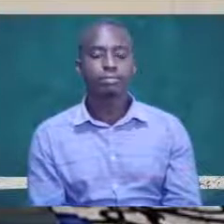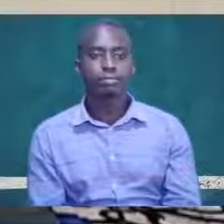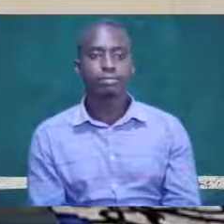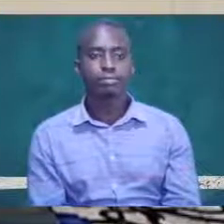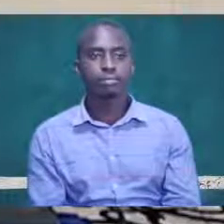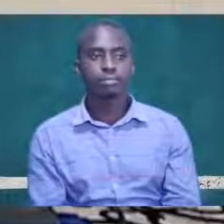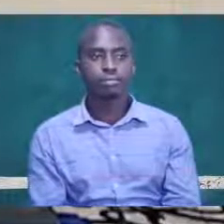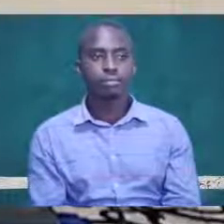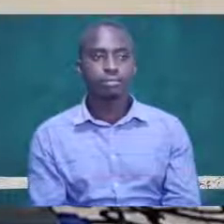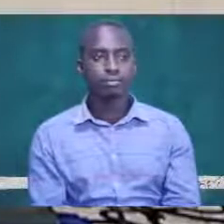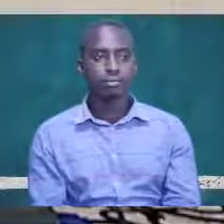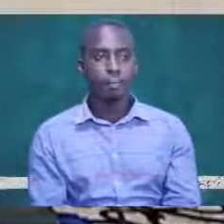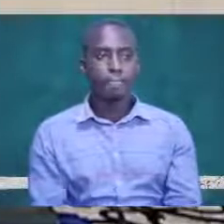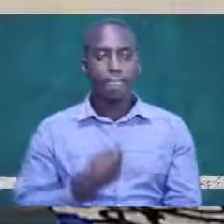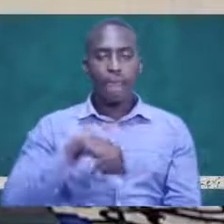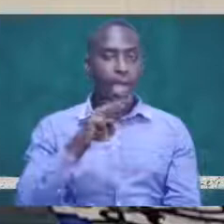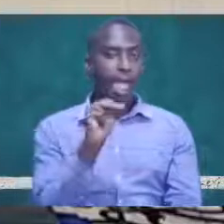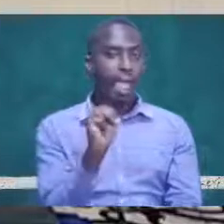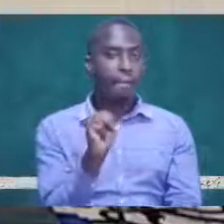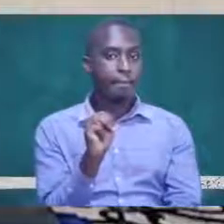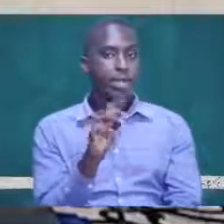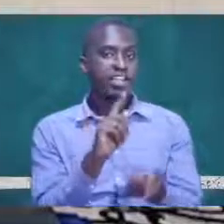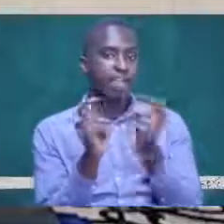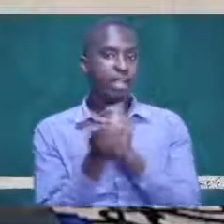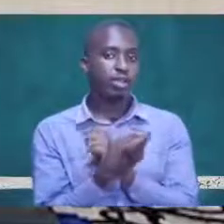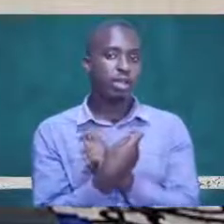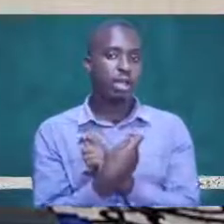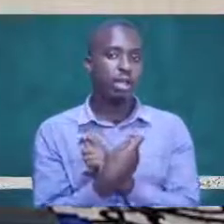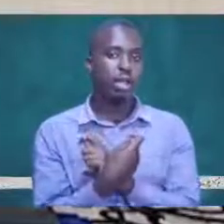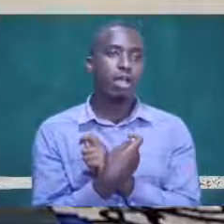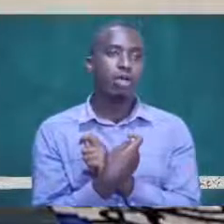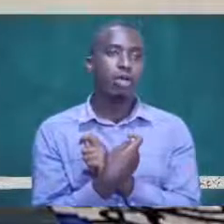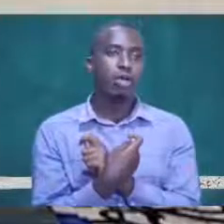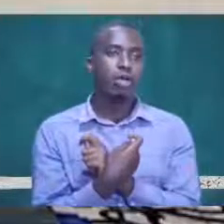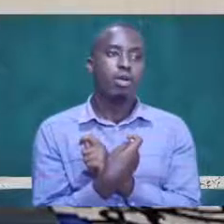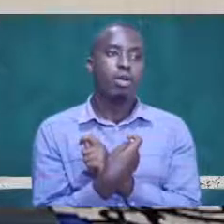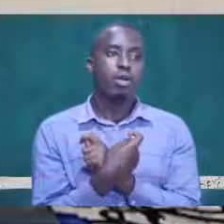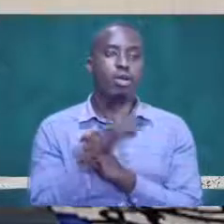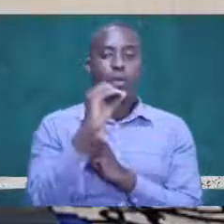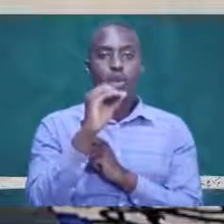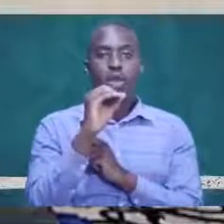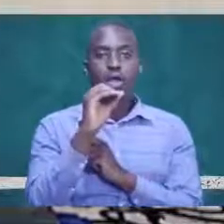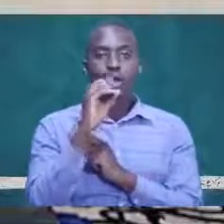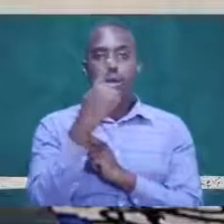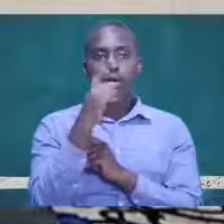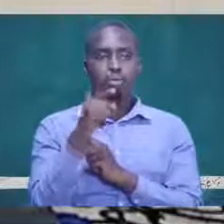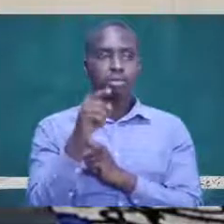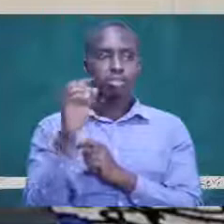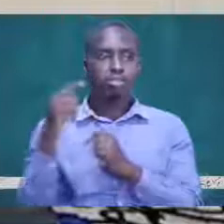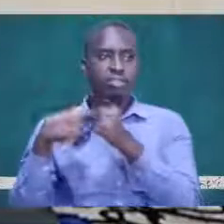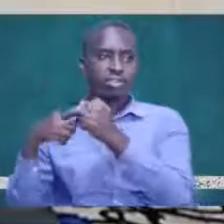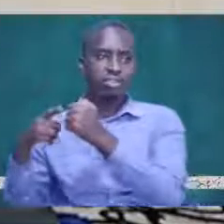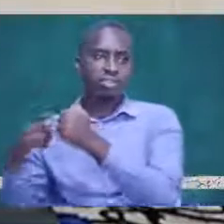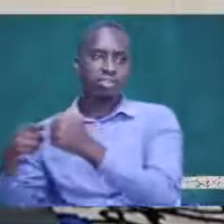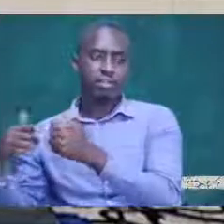0.6, our multiplier will be 1.66 recurring. Or we can round off to 1